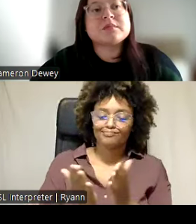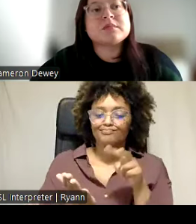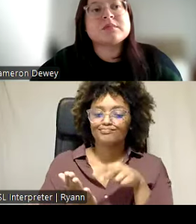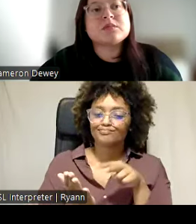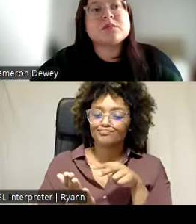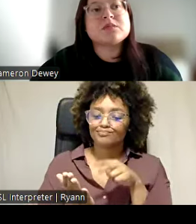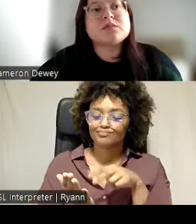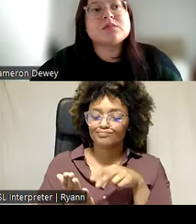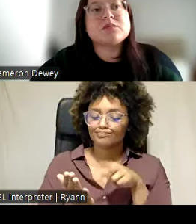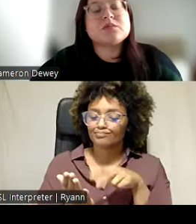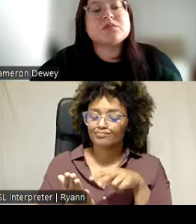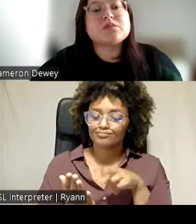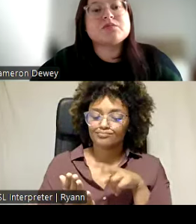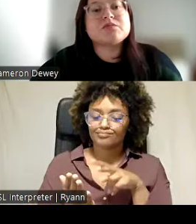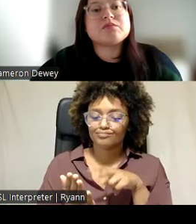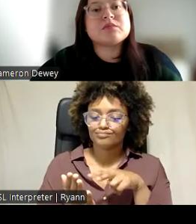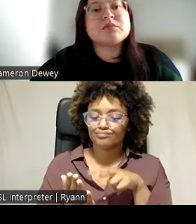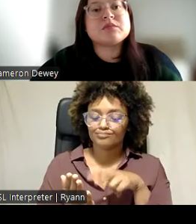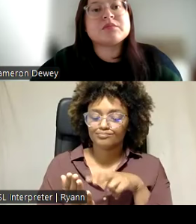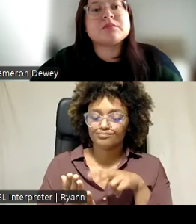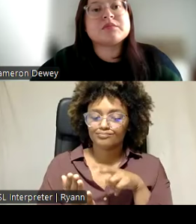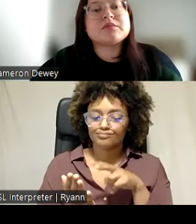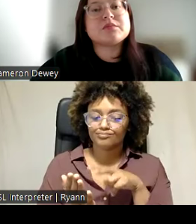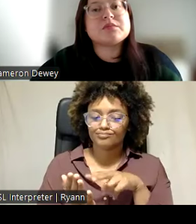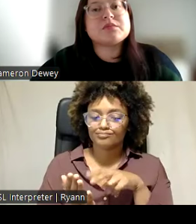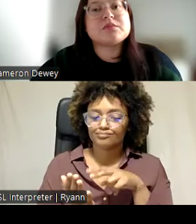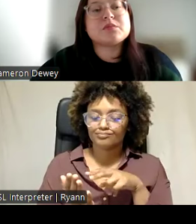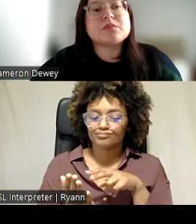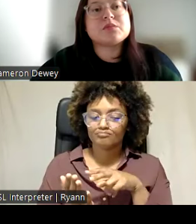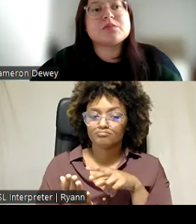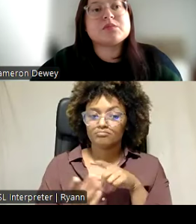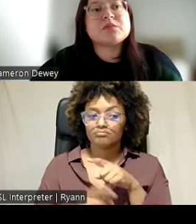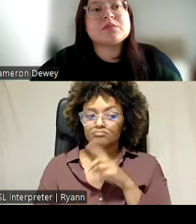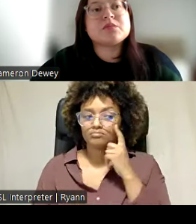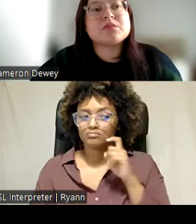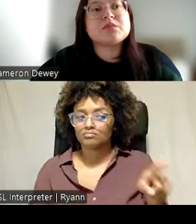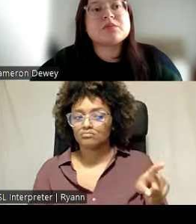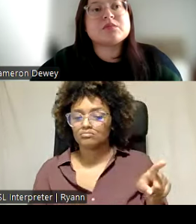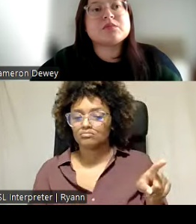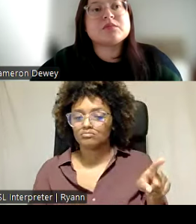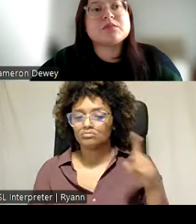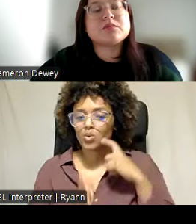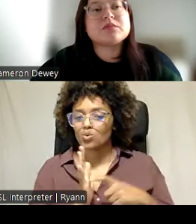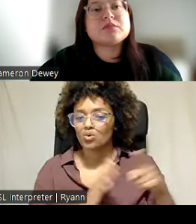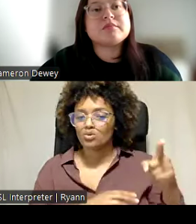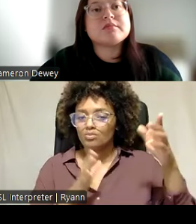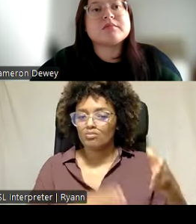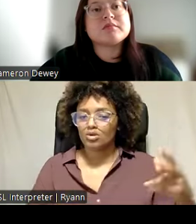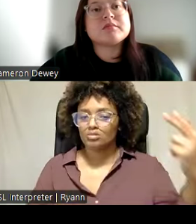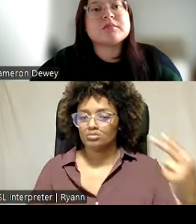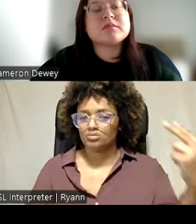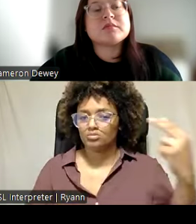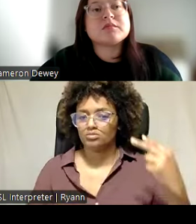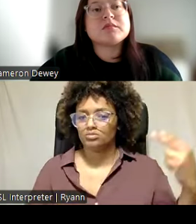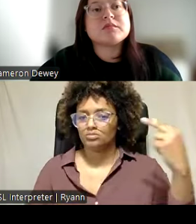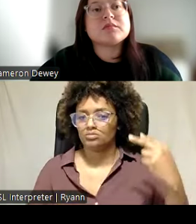on reading, and you suddenly notice that someone is staring at you rather intensely, right? You're